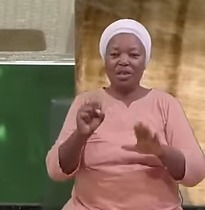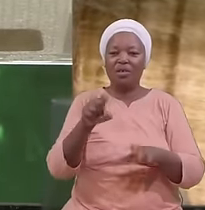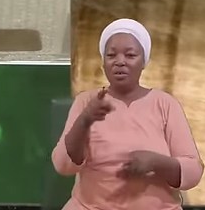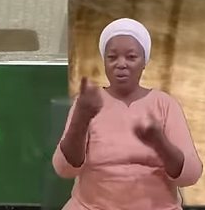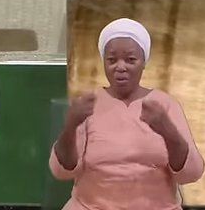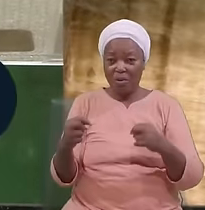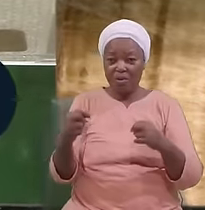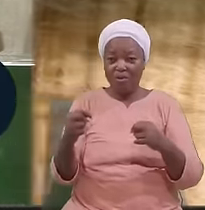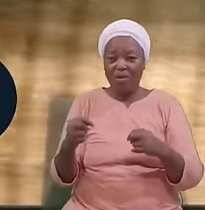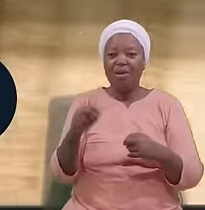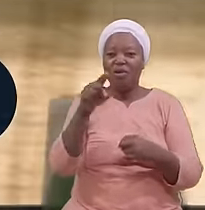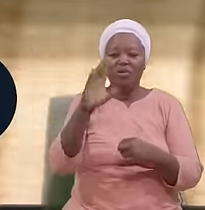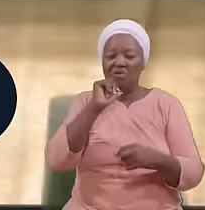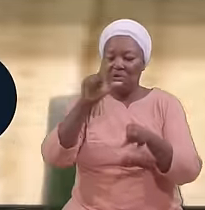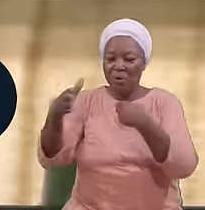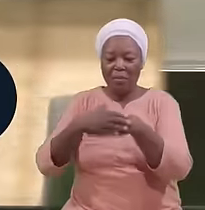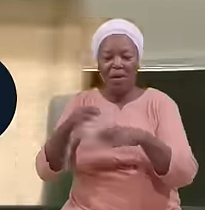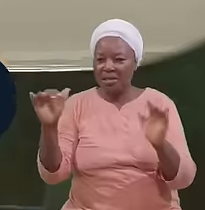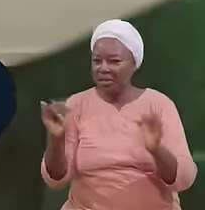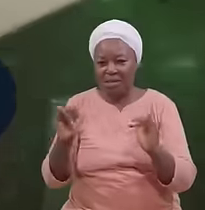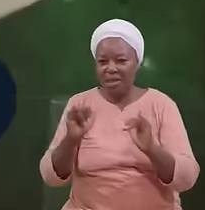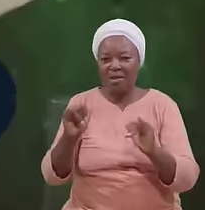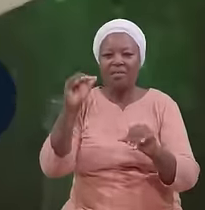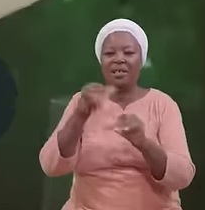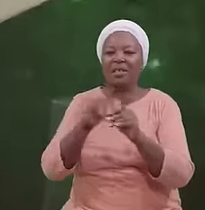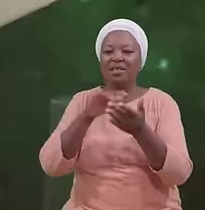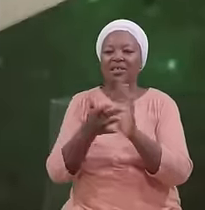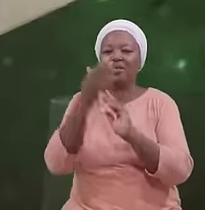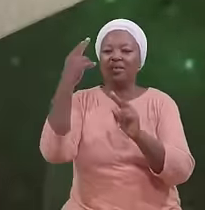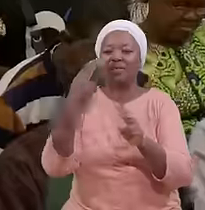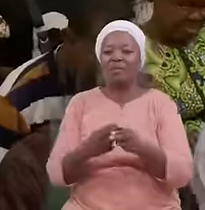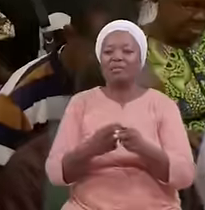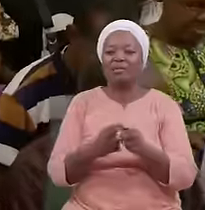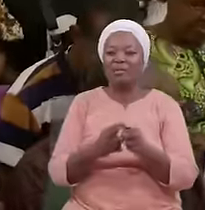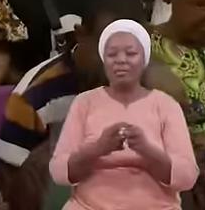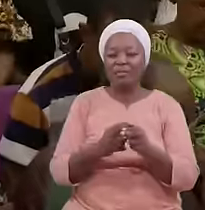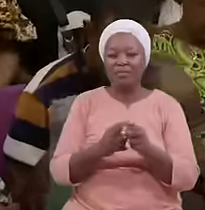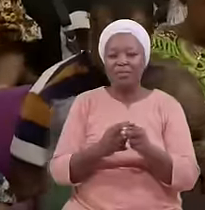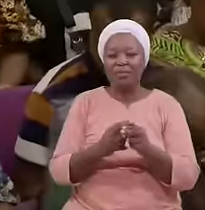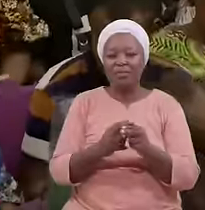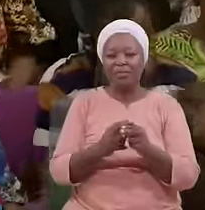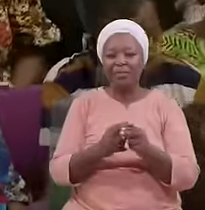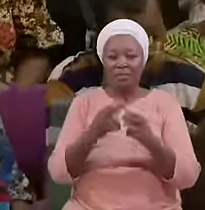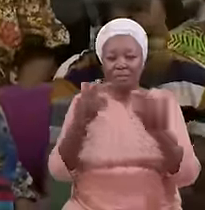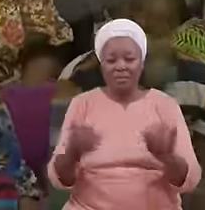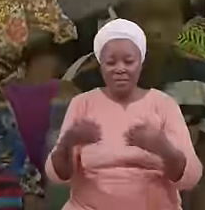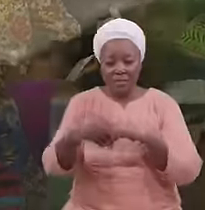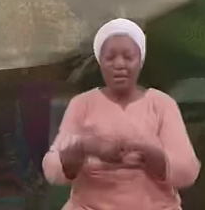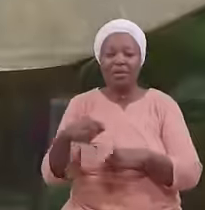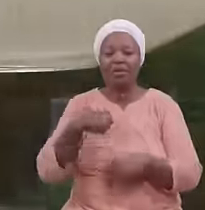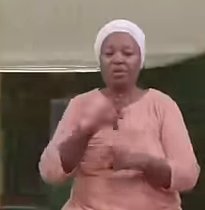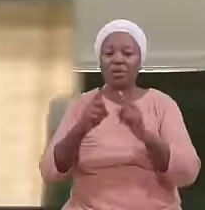come, you'll not go back the same in Jesus' name. Tonight we're talking